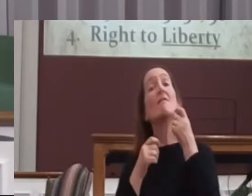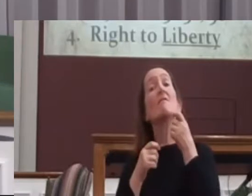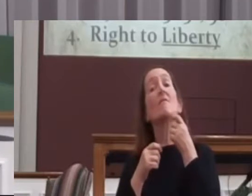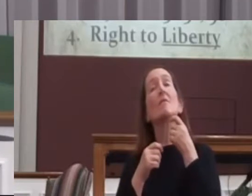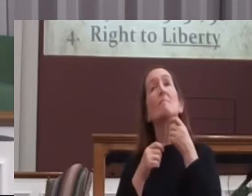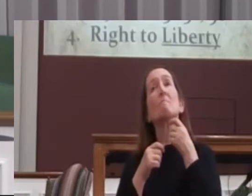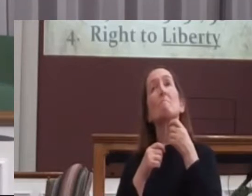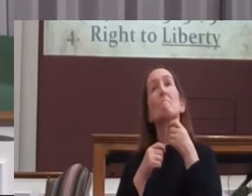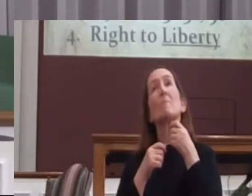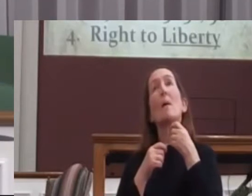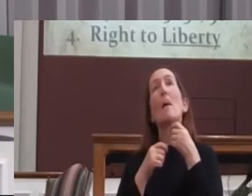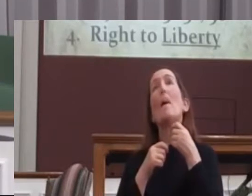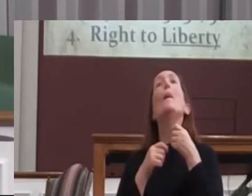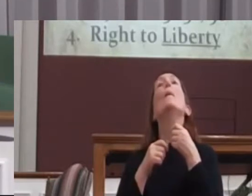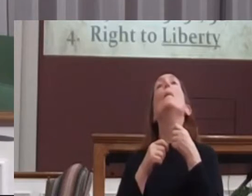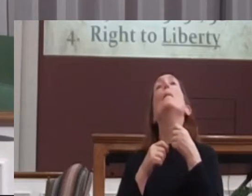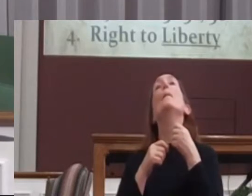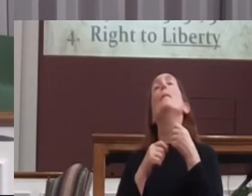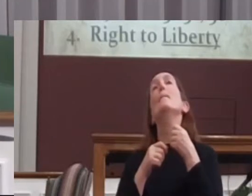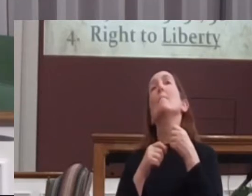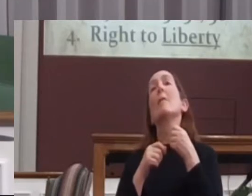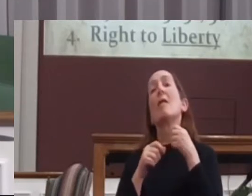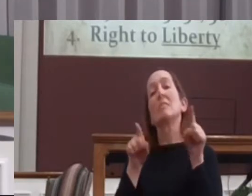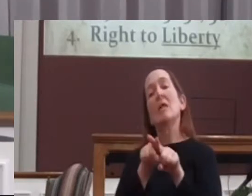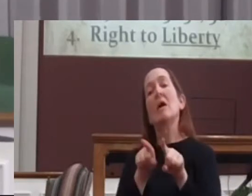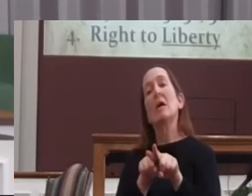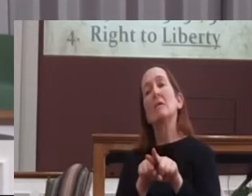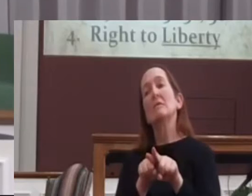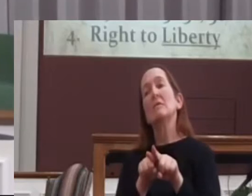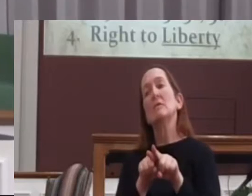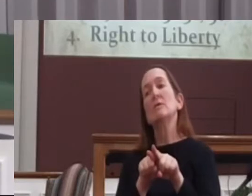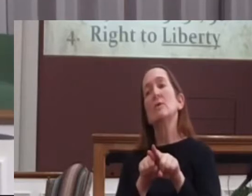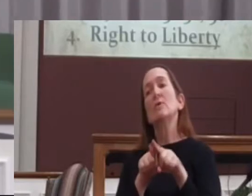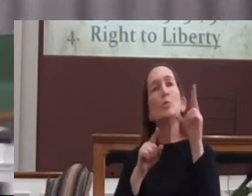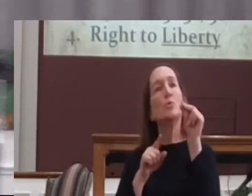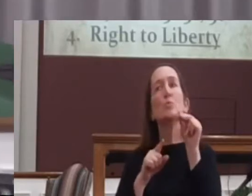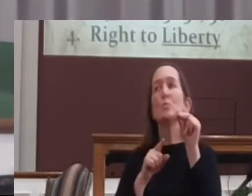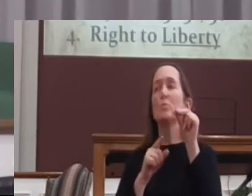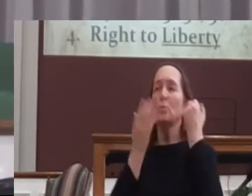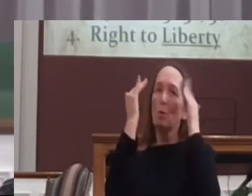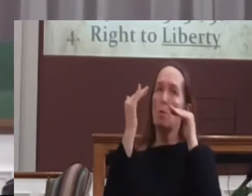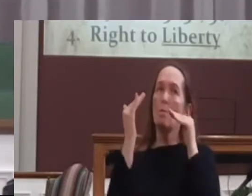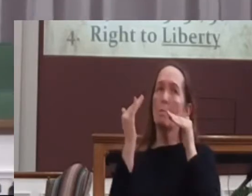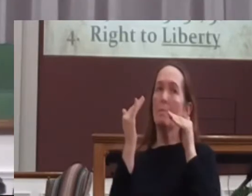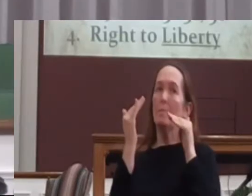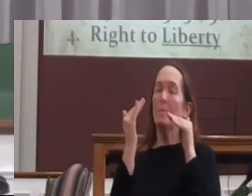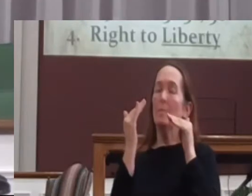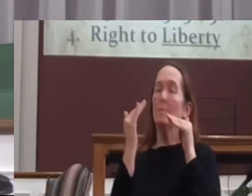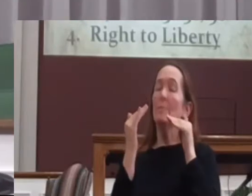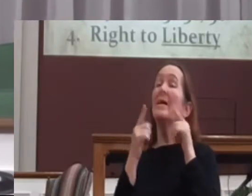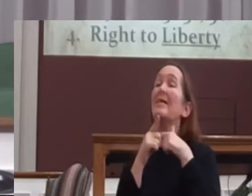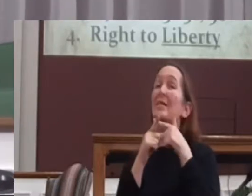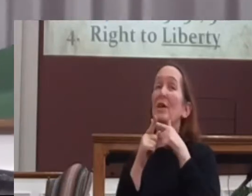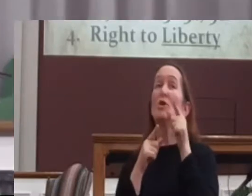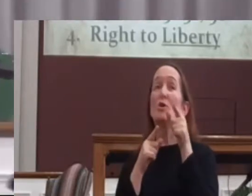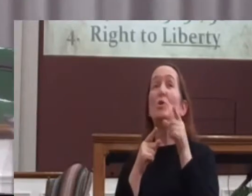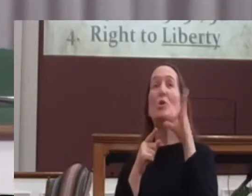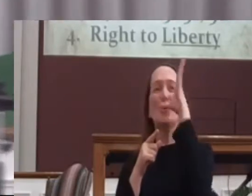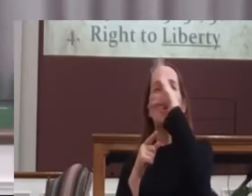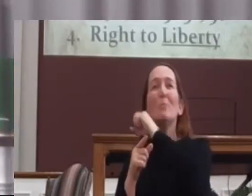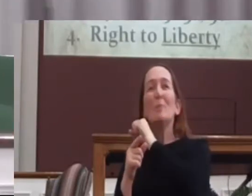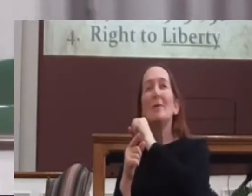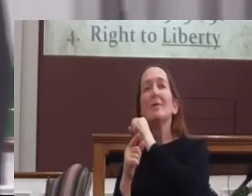now. And when you live that way, when you make that inference that there's just no hope,